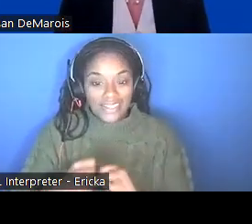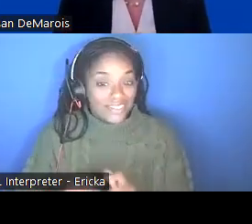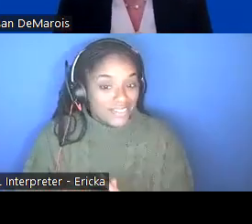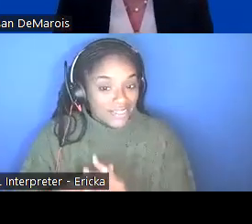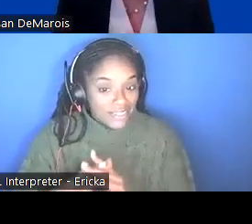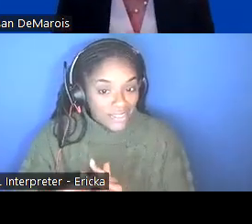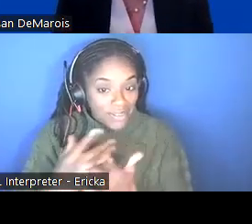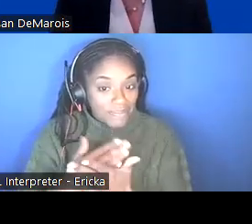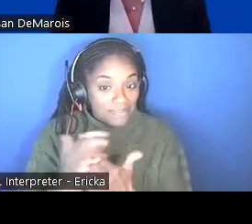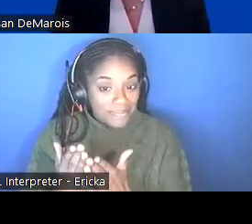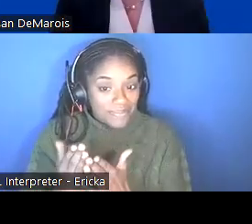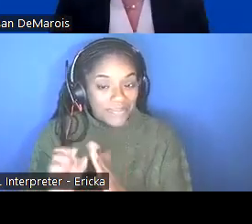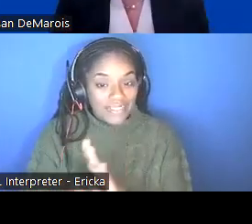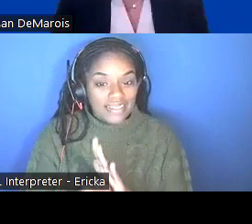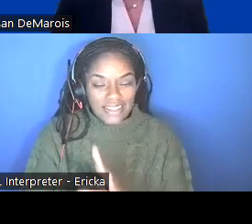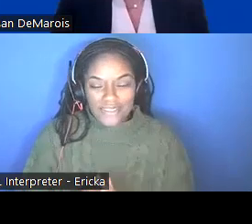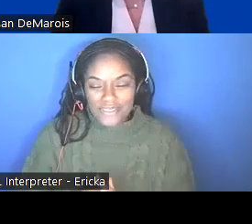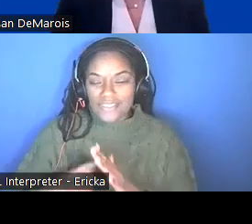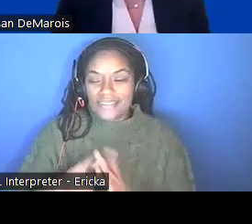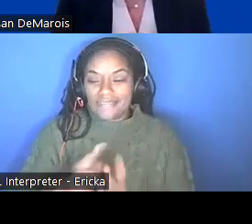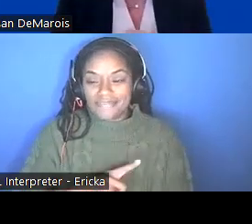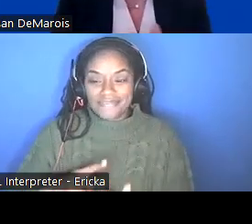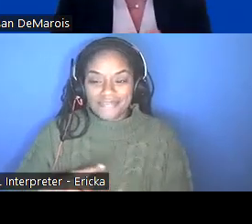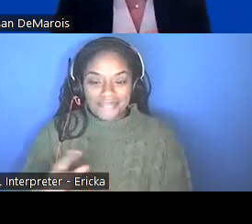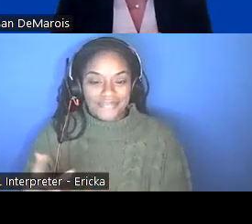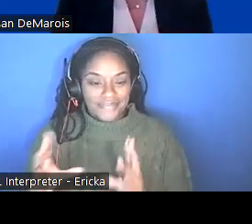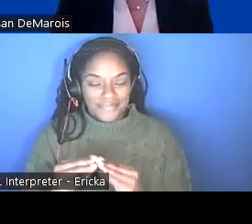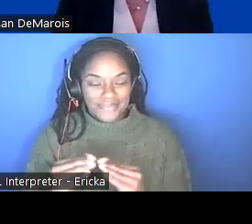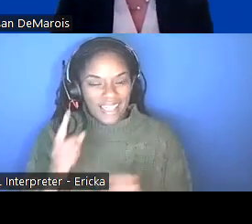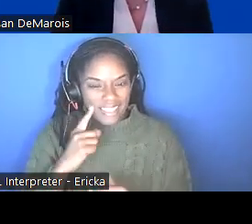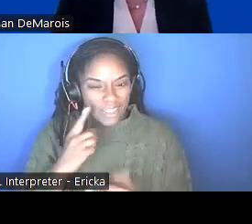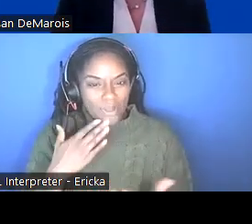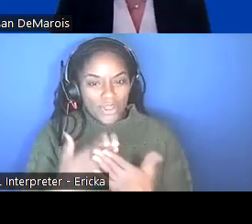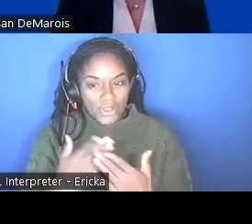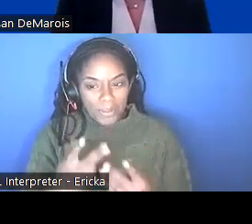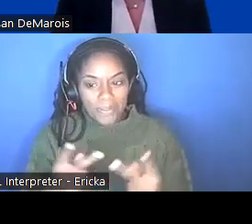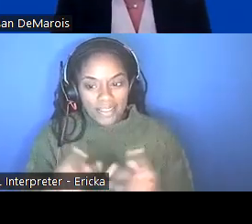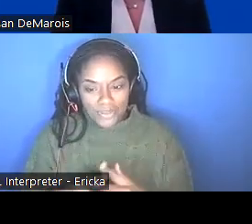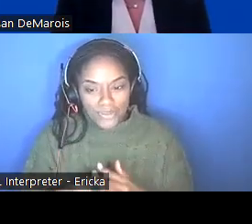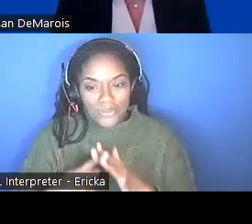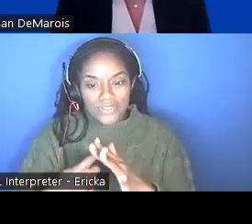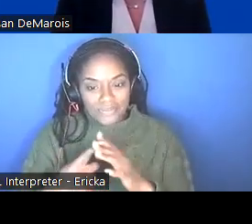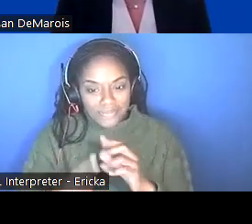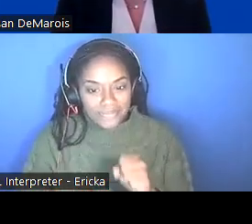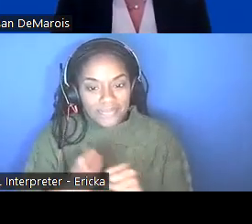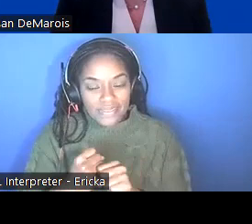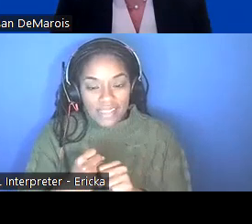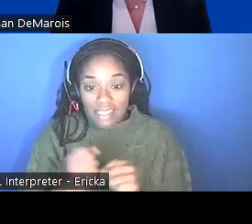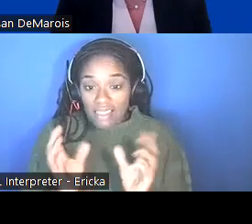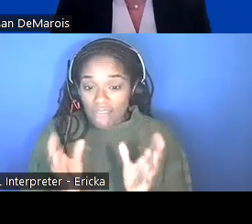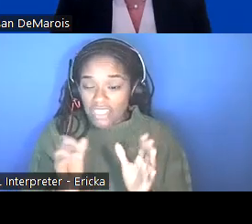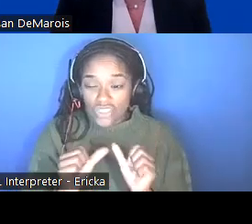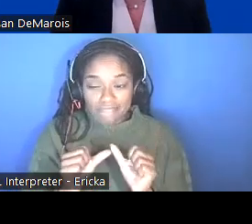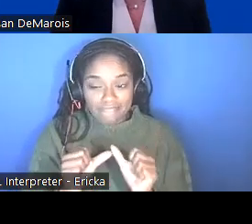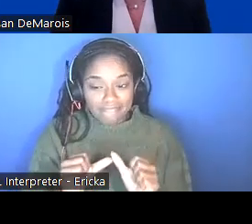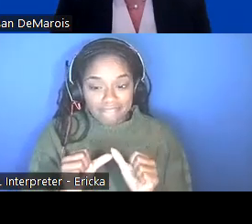season, the start of the legislative session. So I think we're in a good place to begin the year and keep the conversation